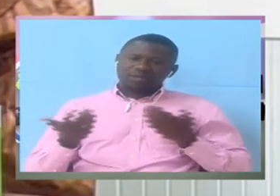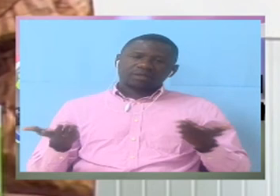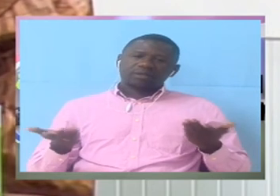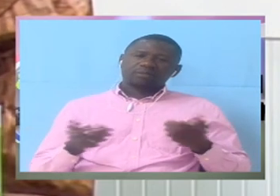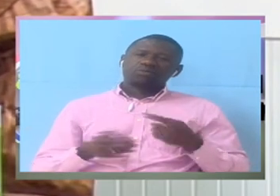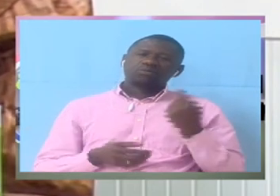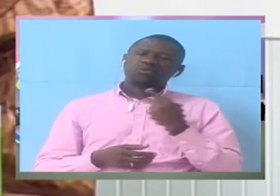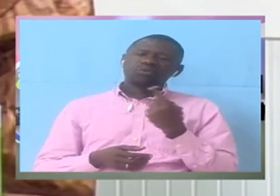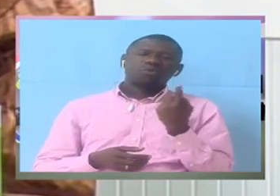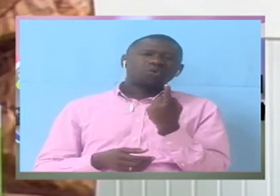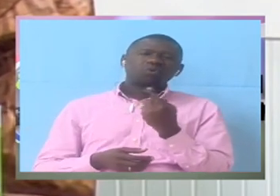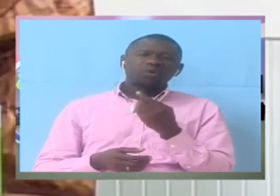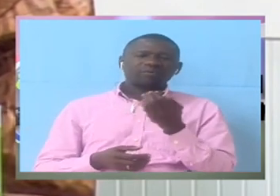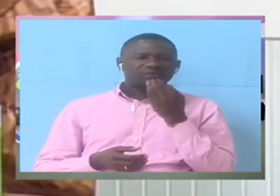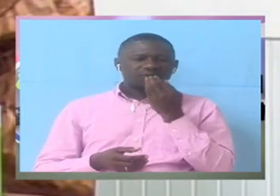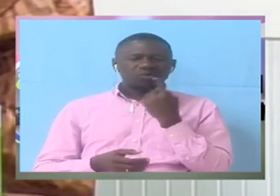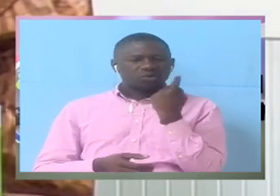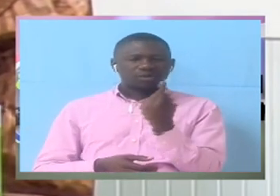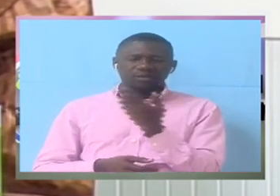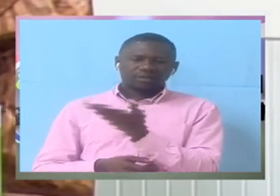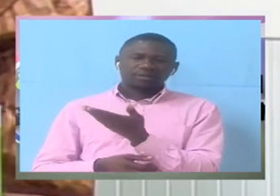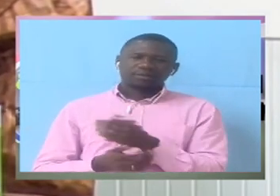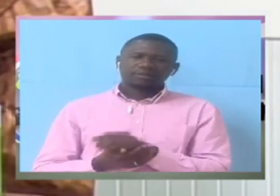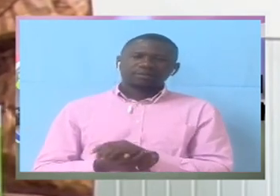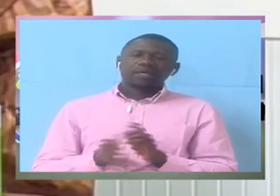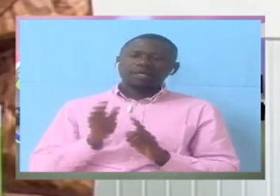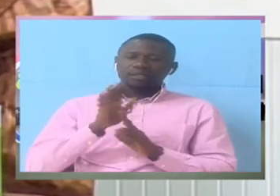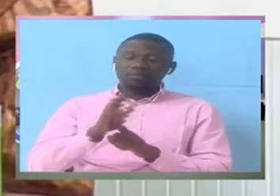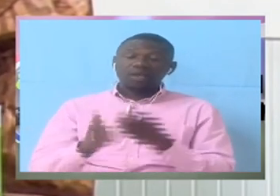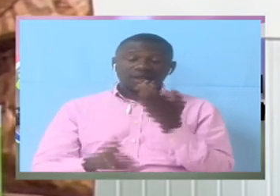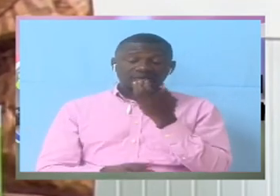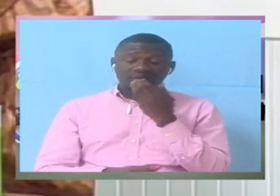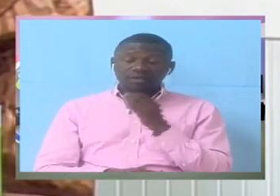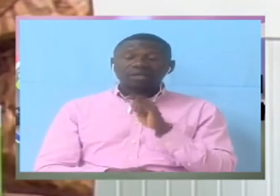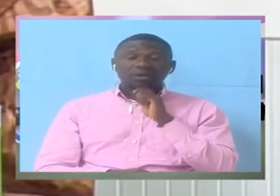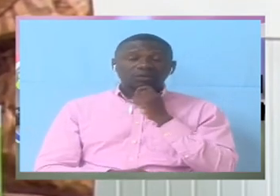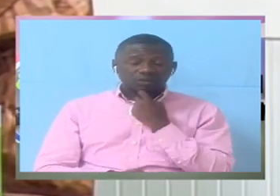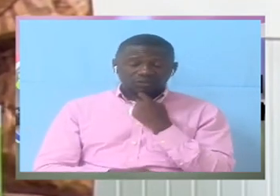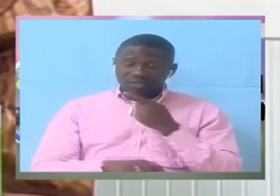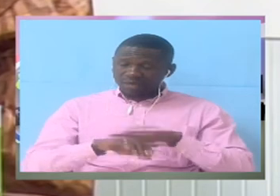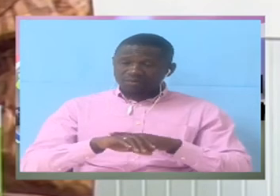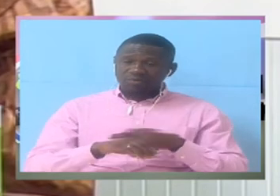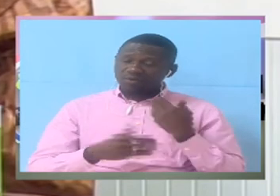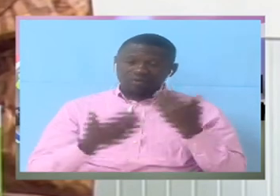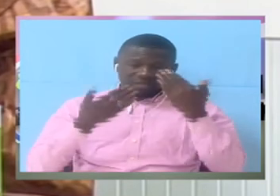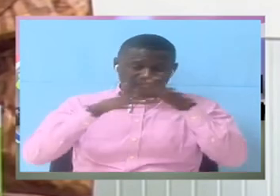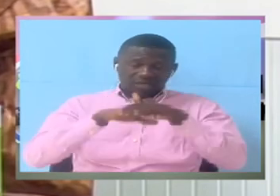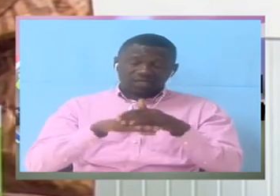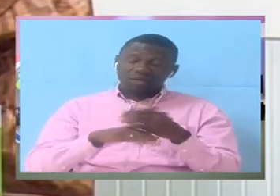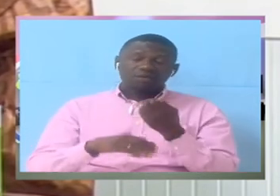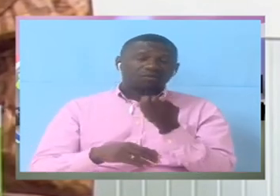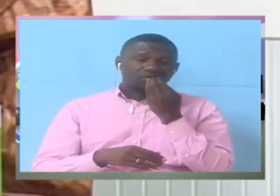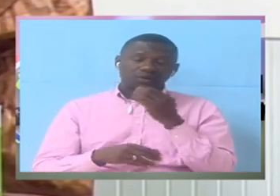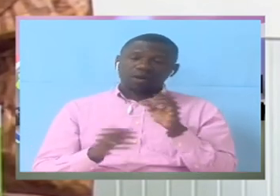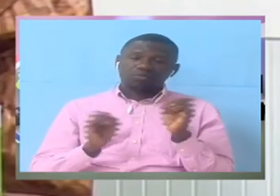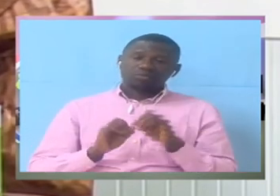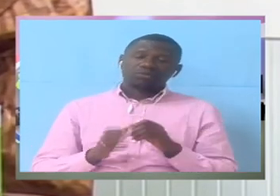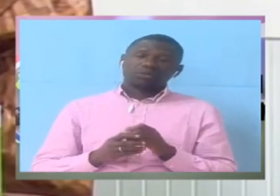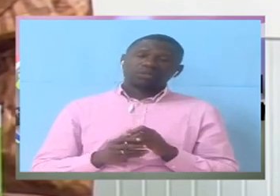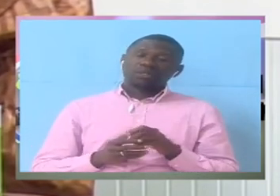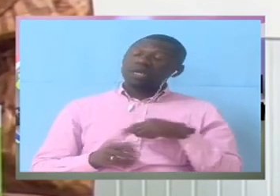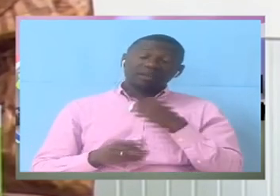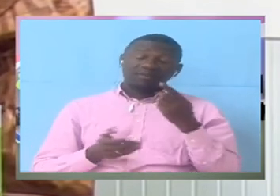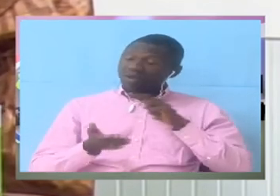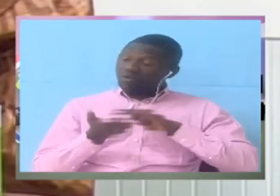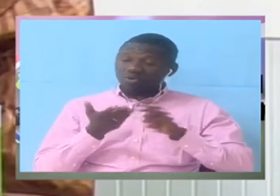Because there is only one type of food there. If you have lunch, you will not have dinner. Normal time. And